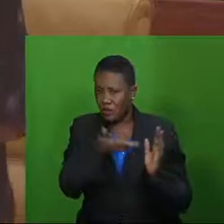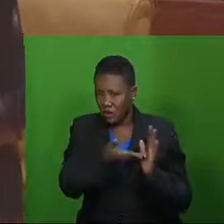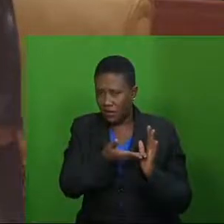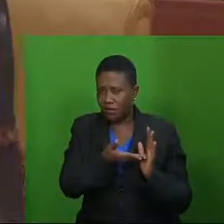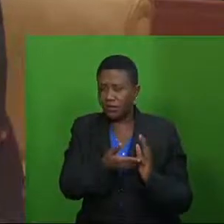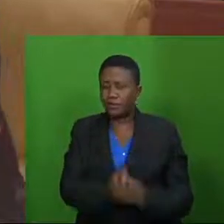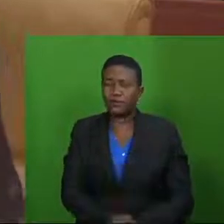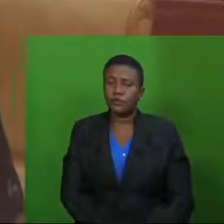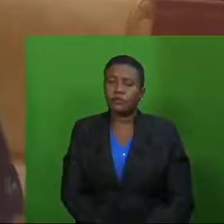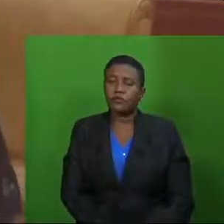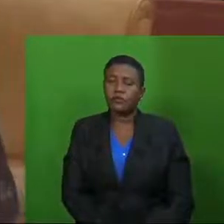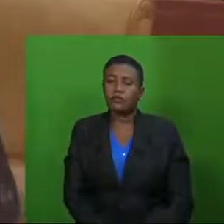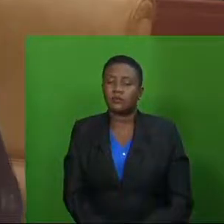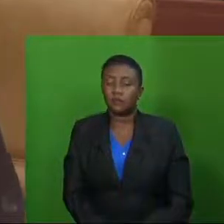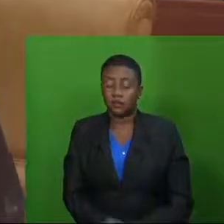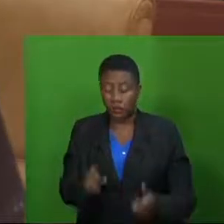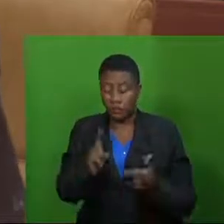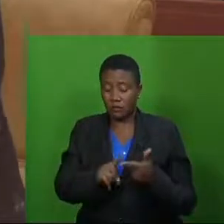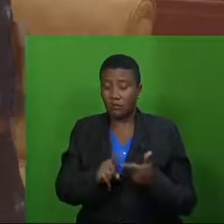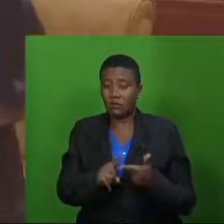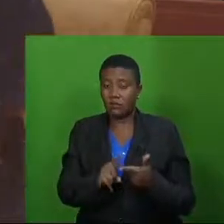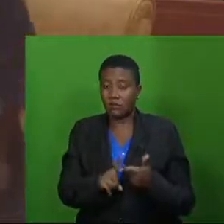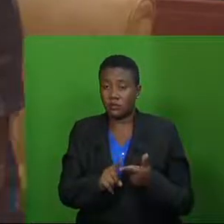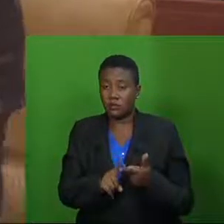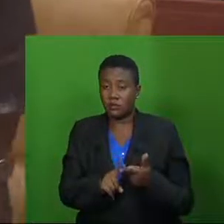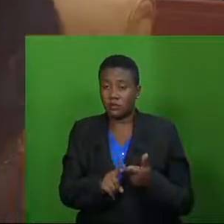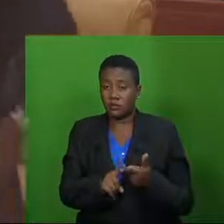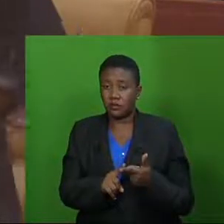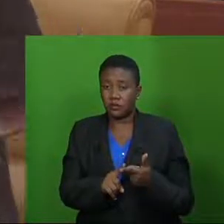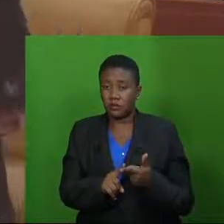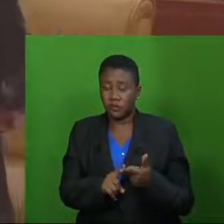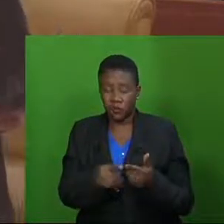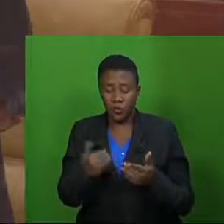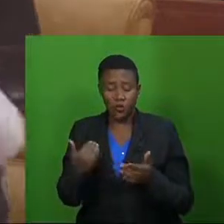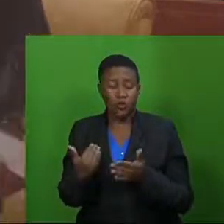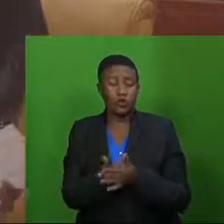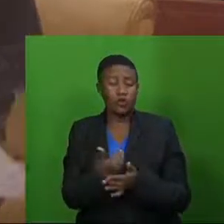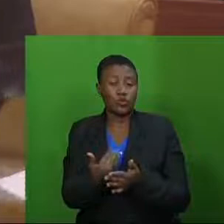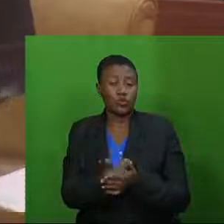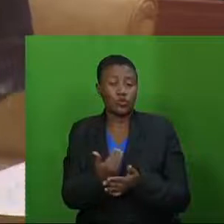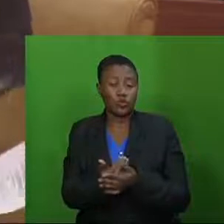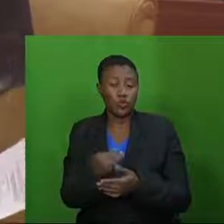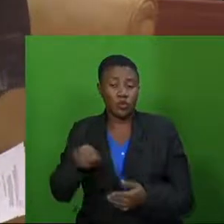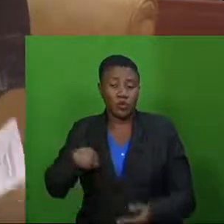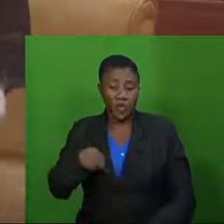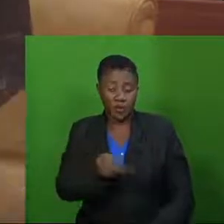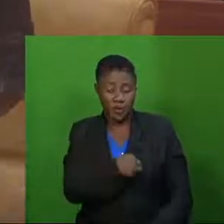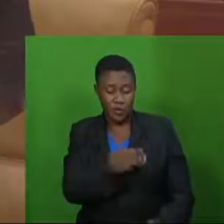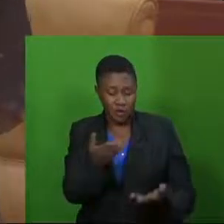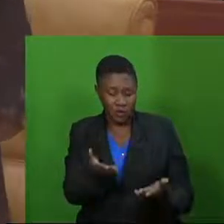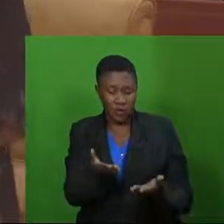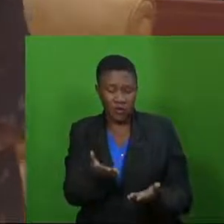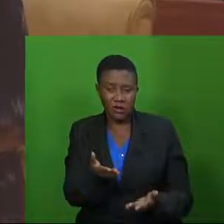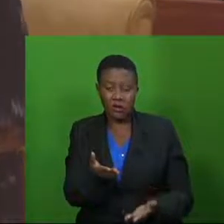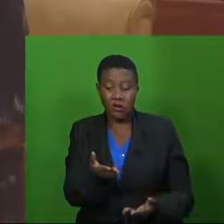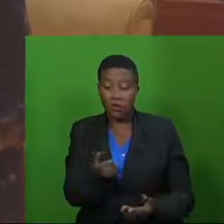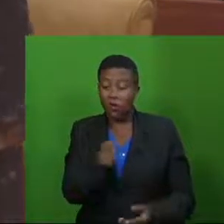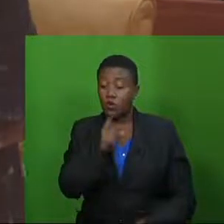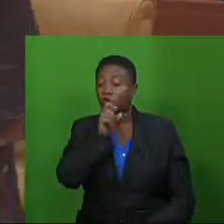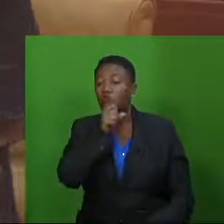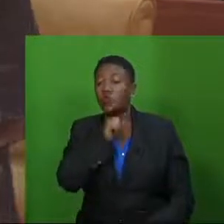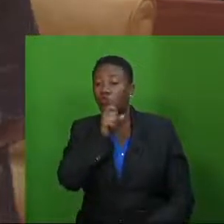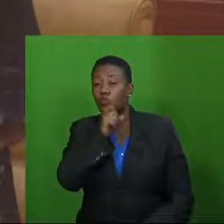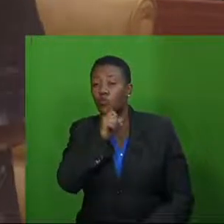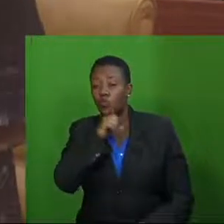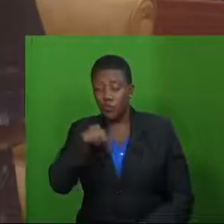Speaker, the new members, we the old members were given copies of the